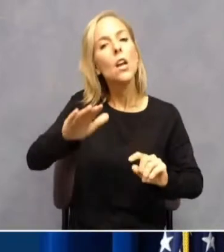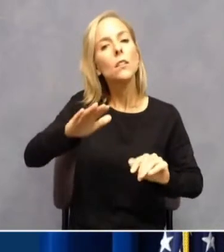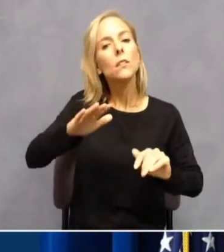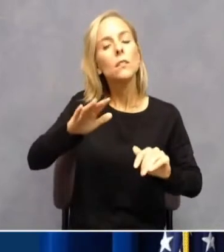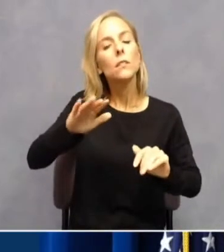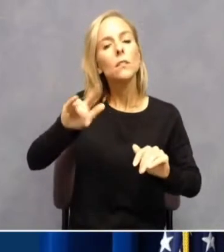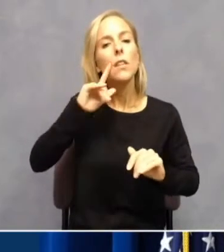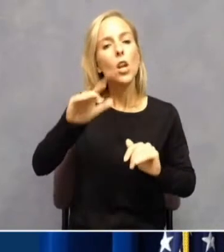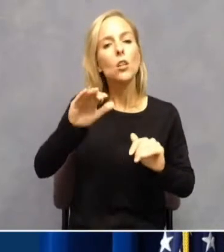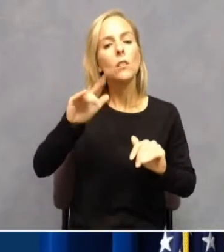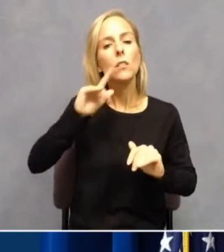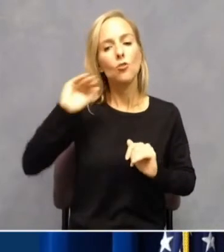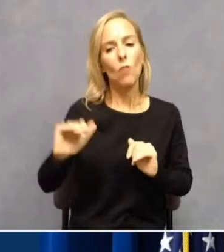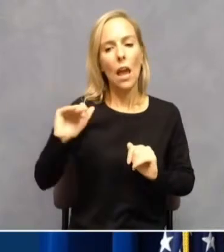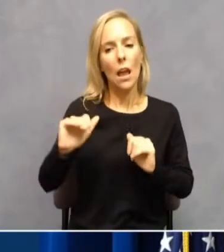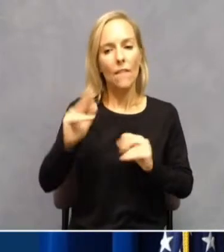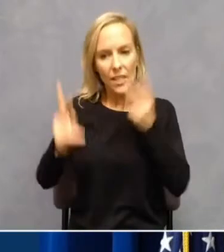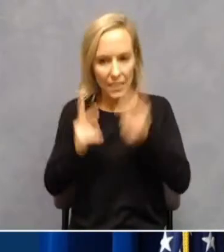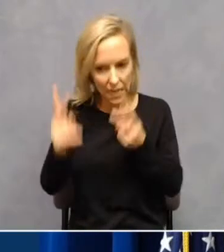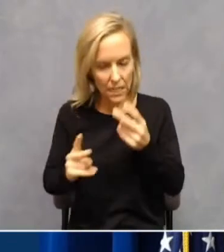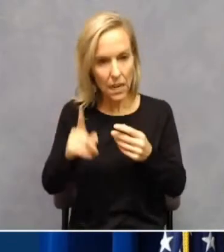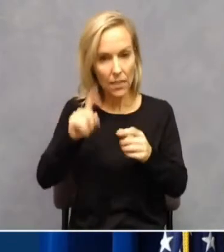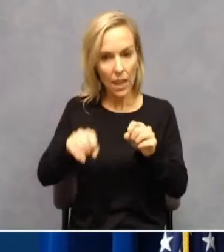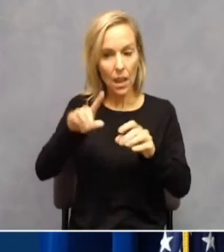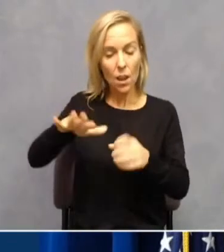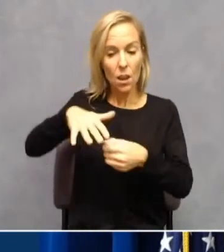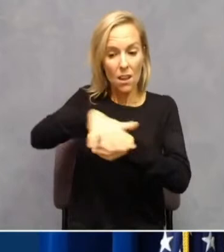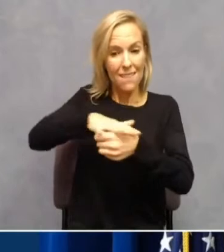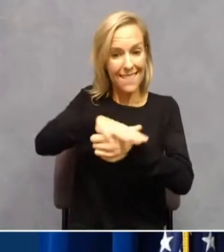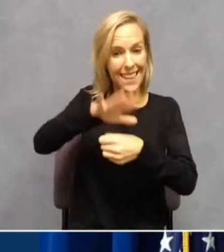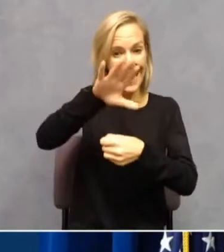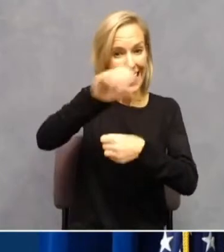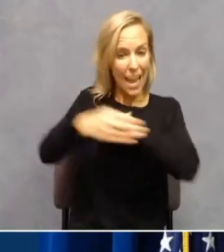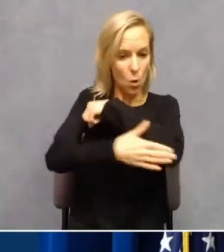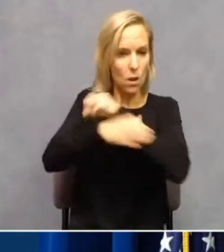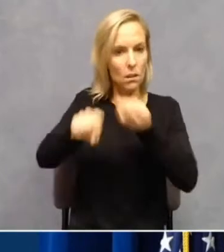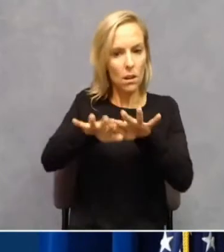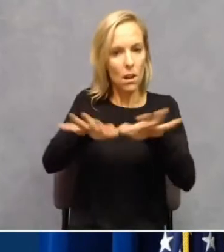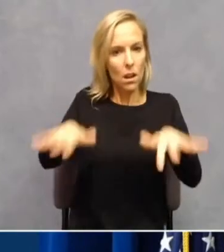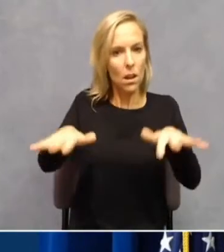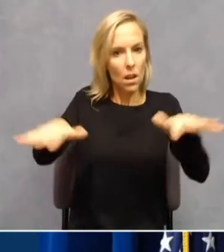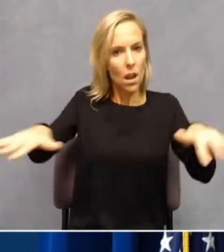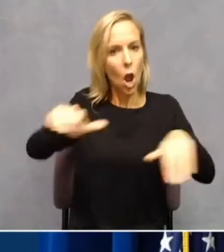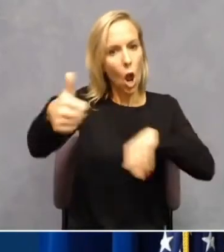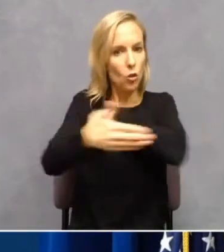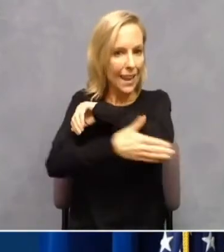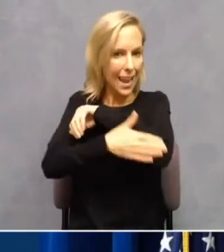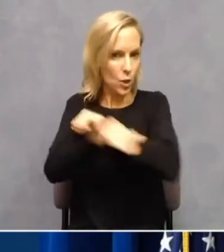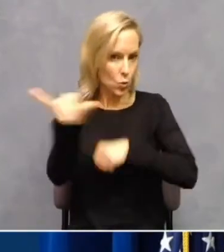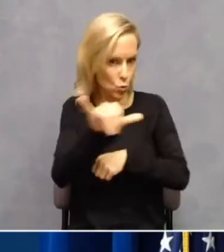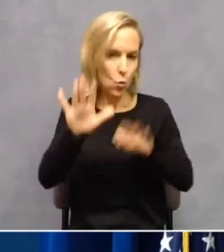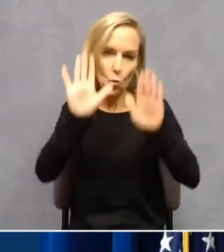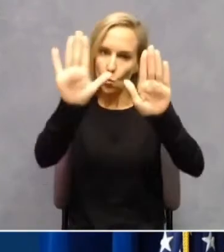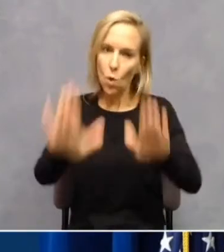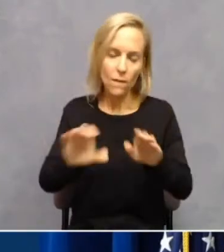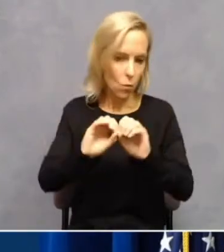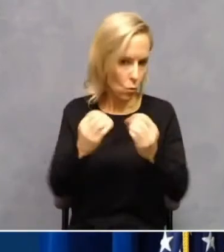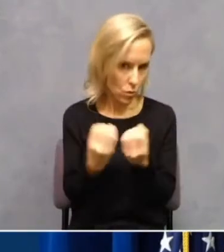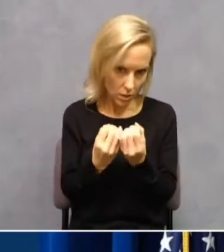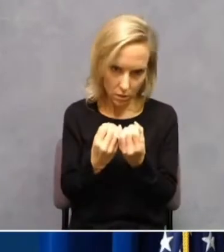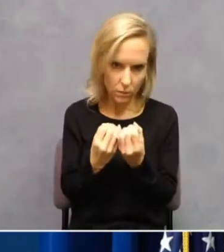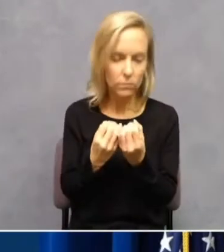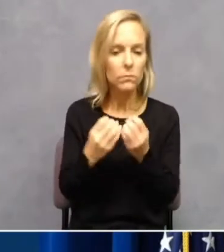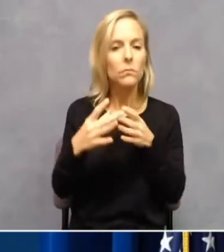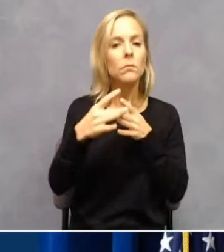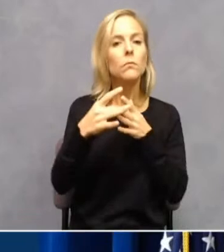centers throughout their 17-county service. Also, a great organization led by someone